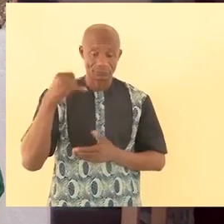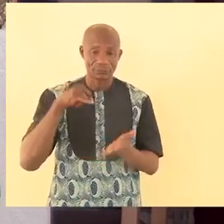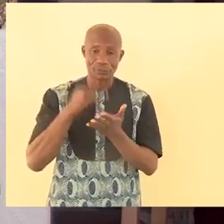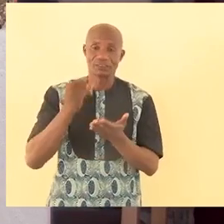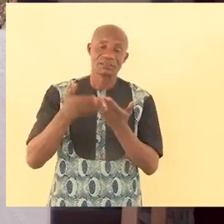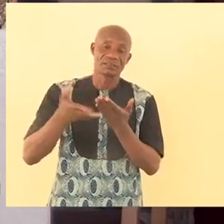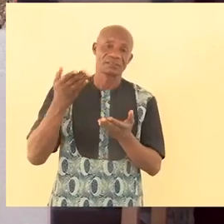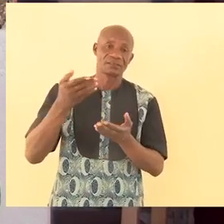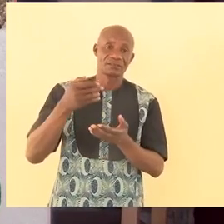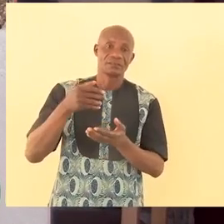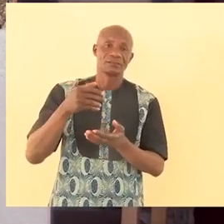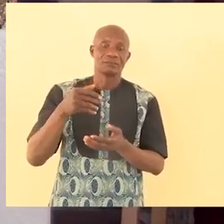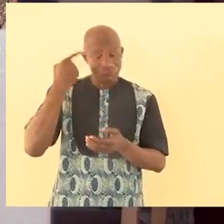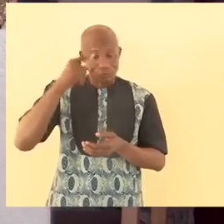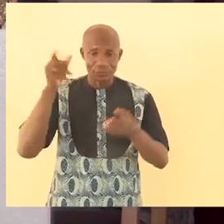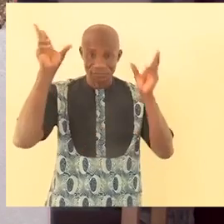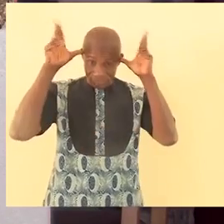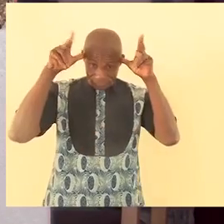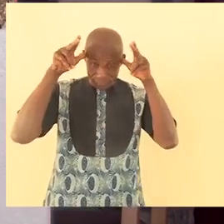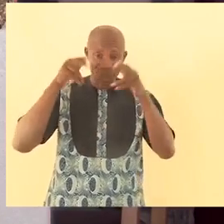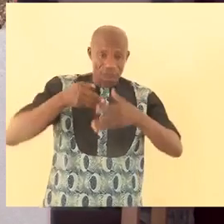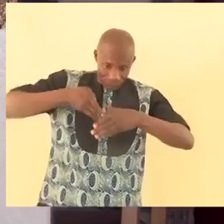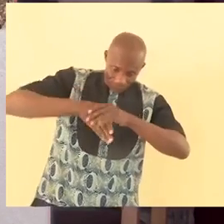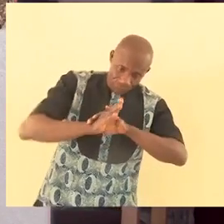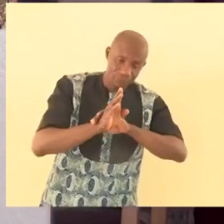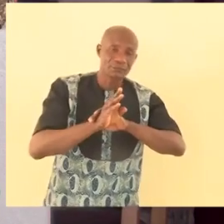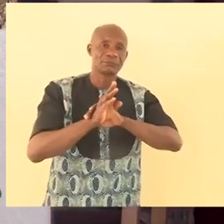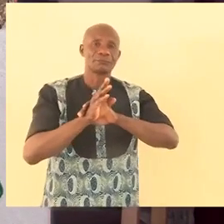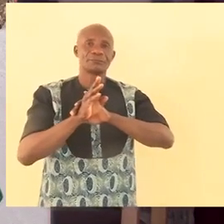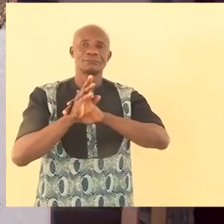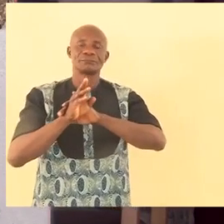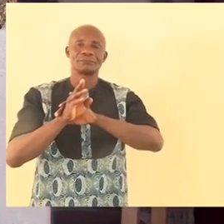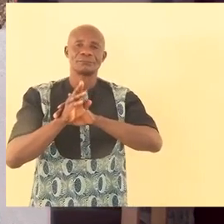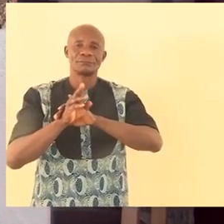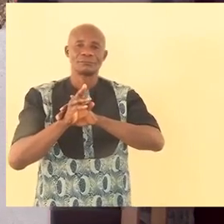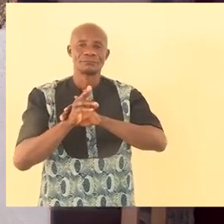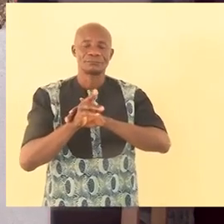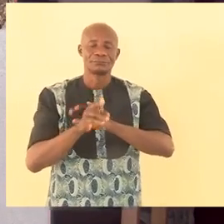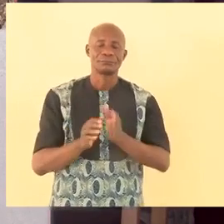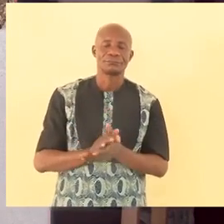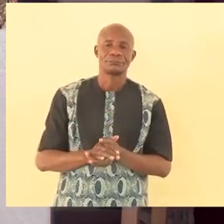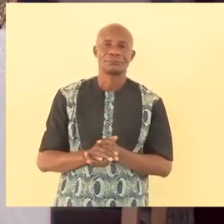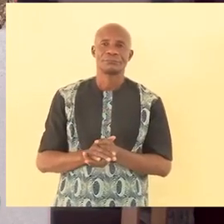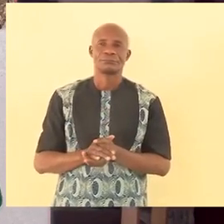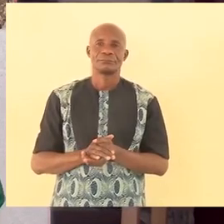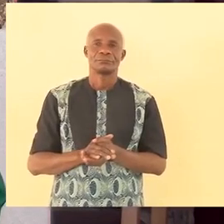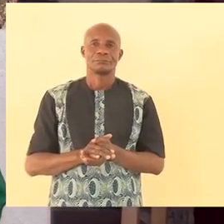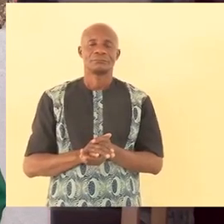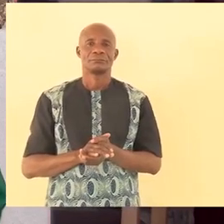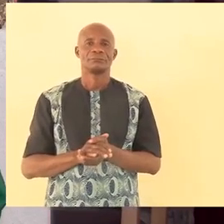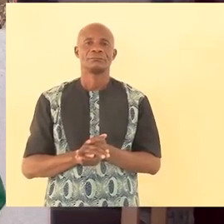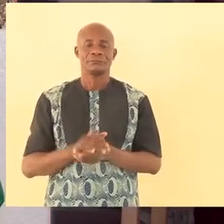because it's easier for a camel to go through the eye of a needle than for the rich to go into the kingdom of heaven. So woe to them.